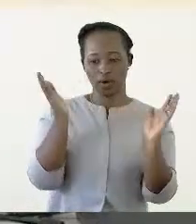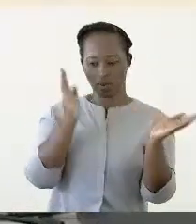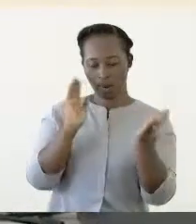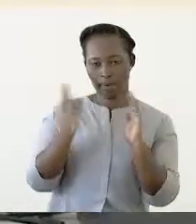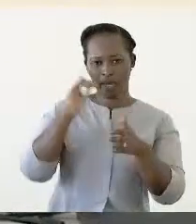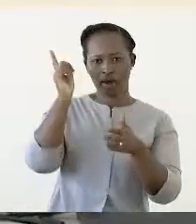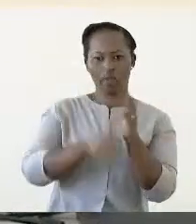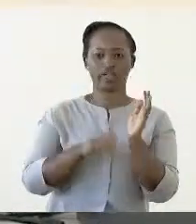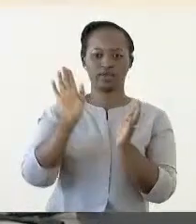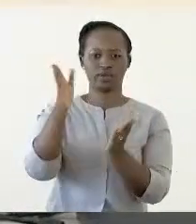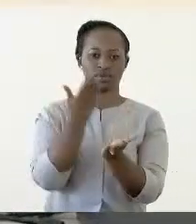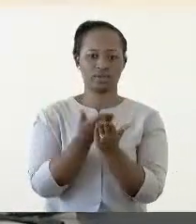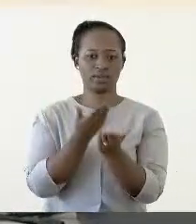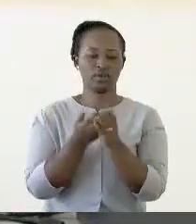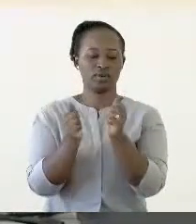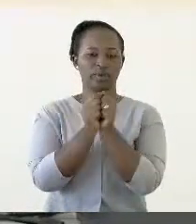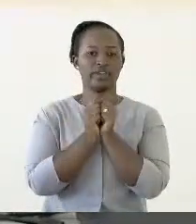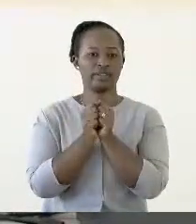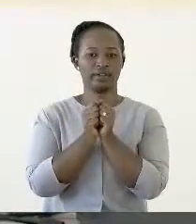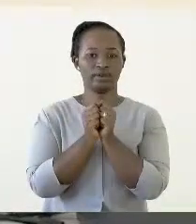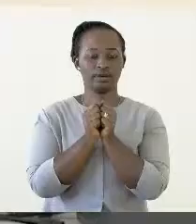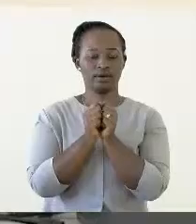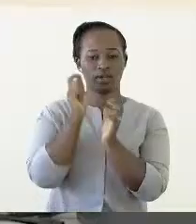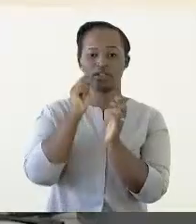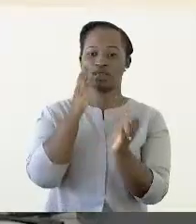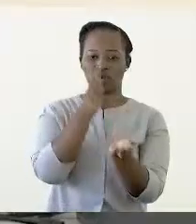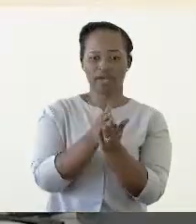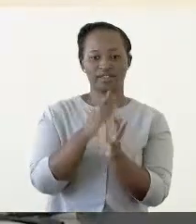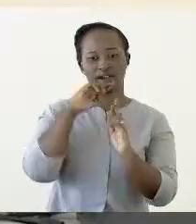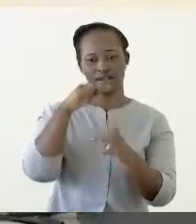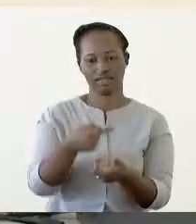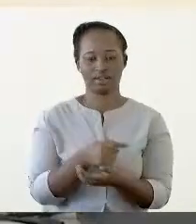you have suggested with the right answer.